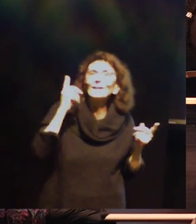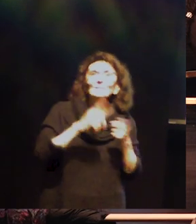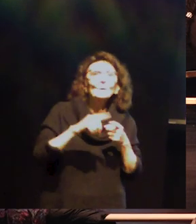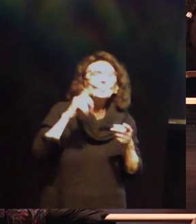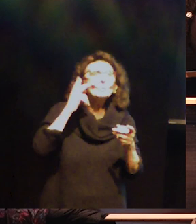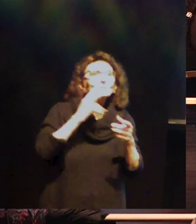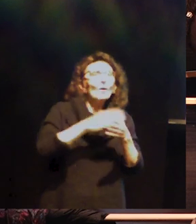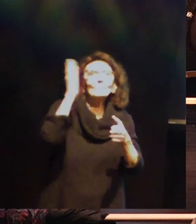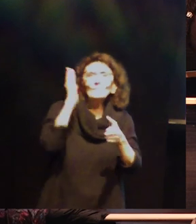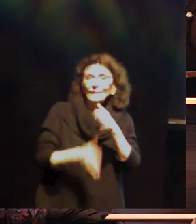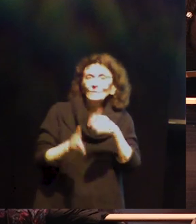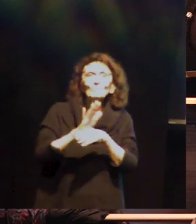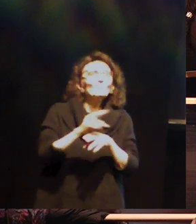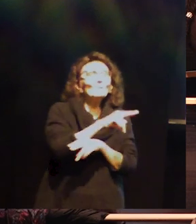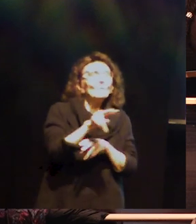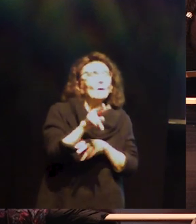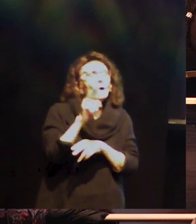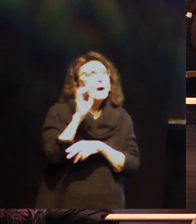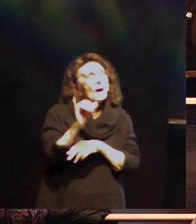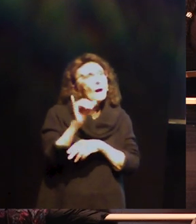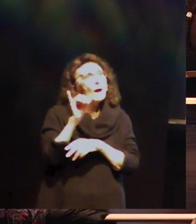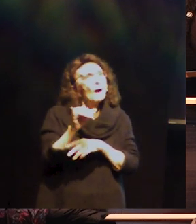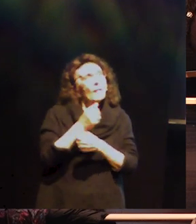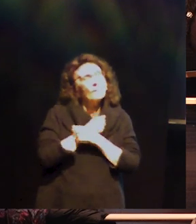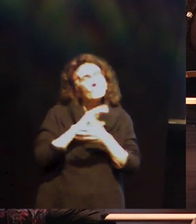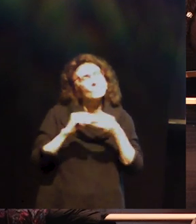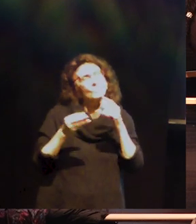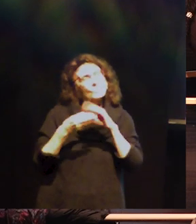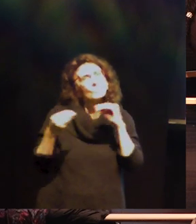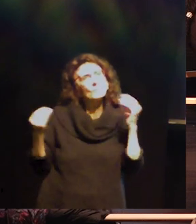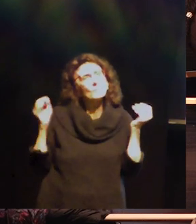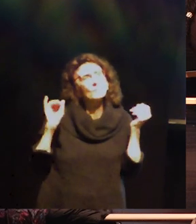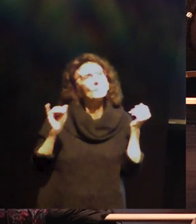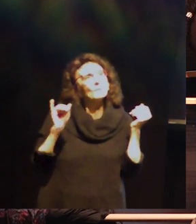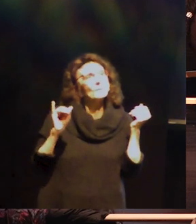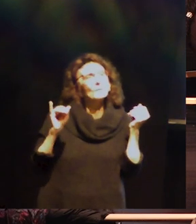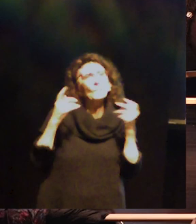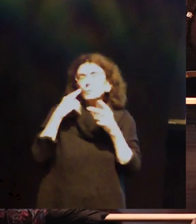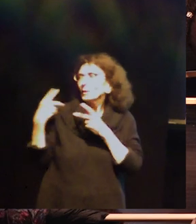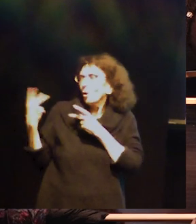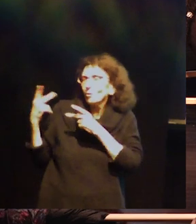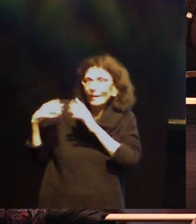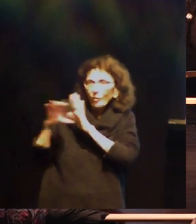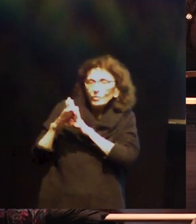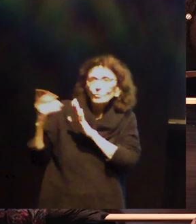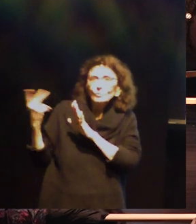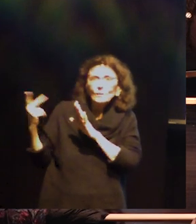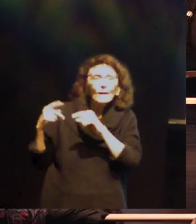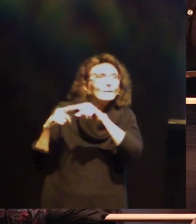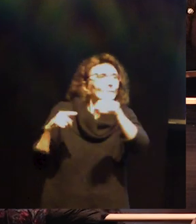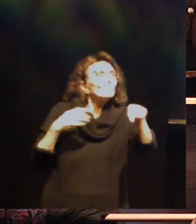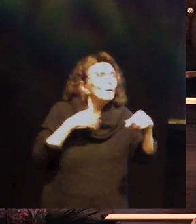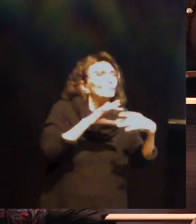all together and we realized, you know, this is a love story between me and Steven and to our relationship and to others who have